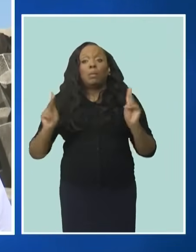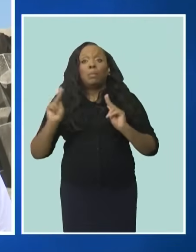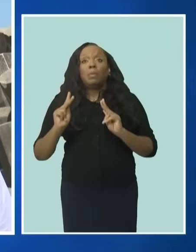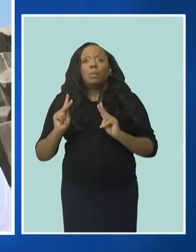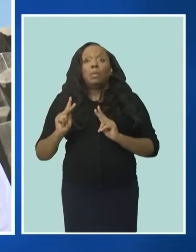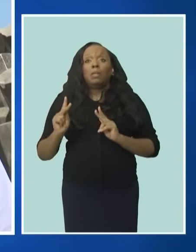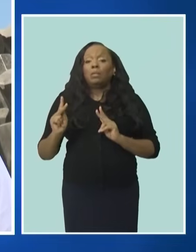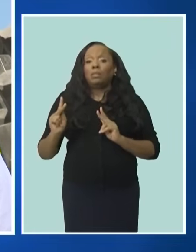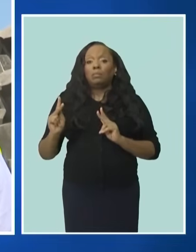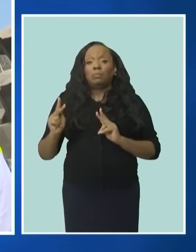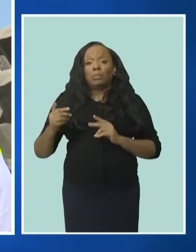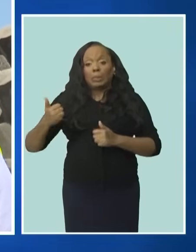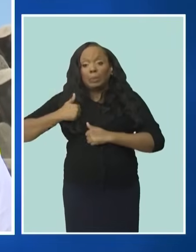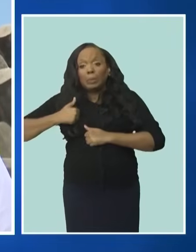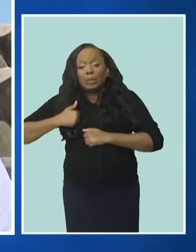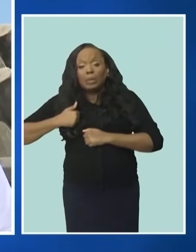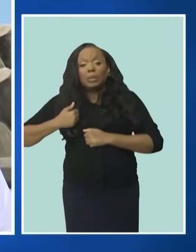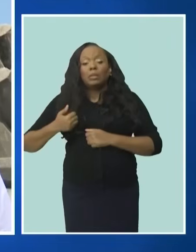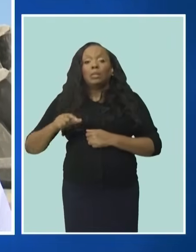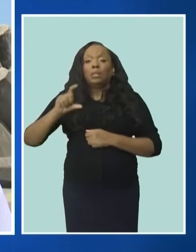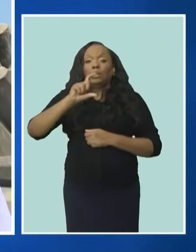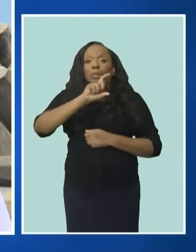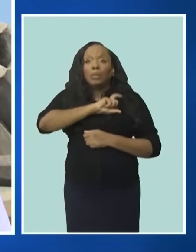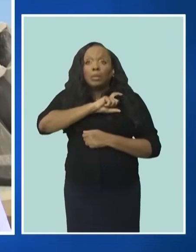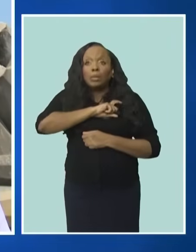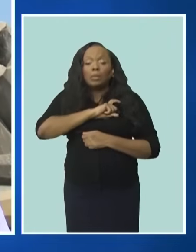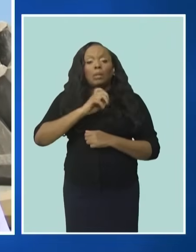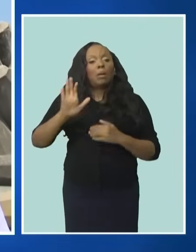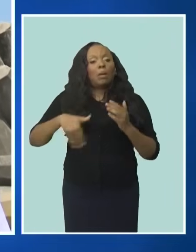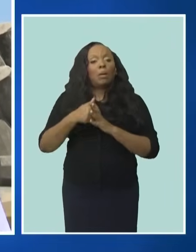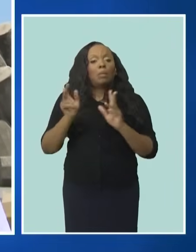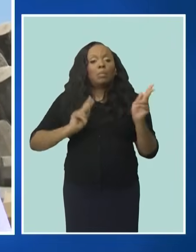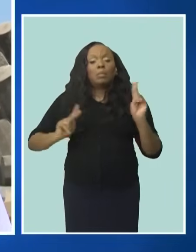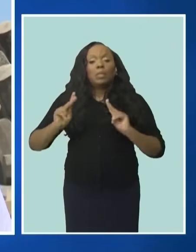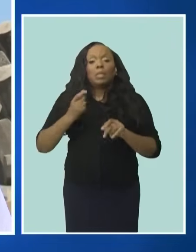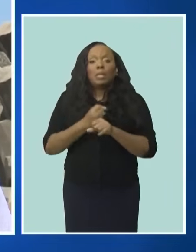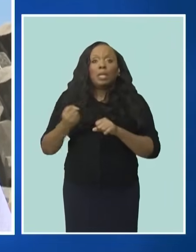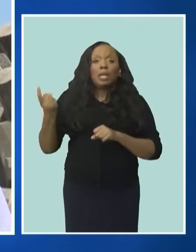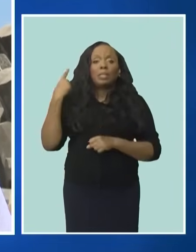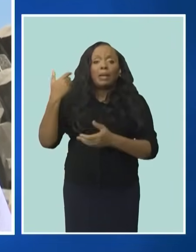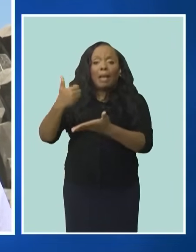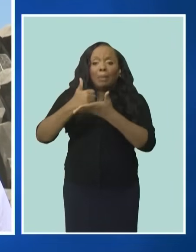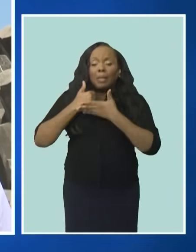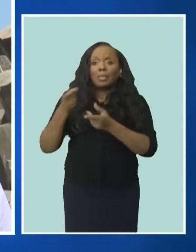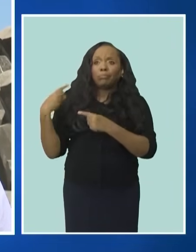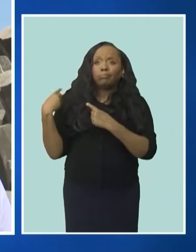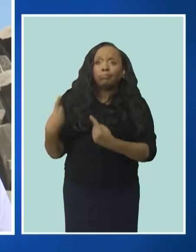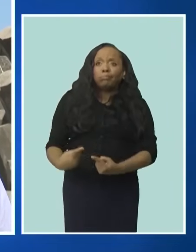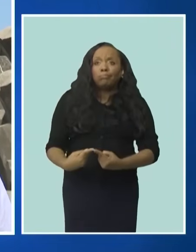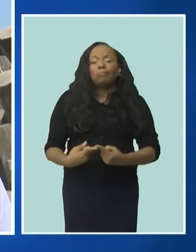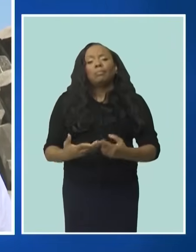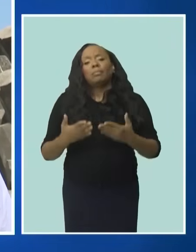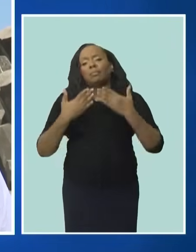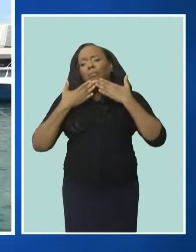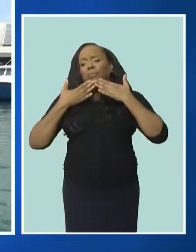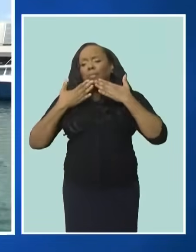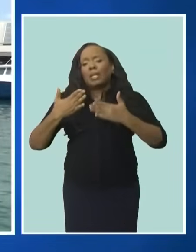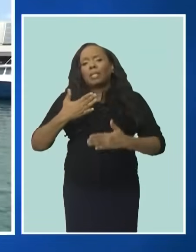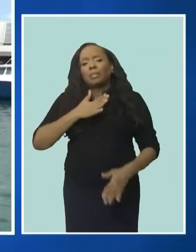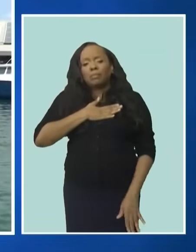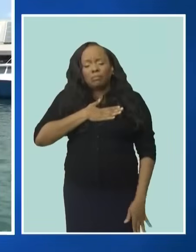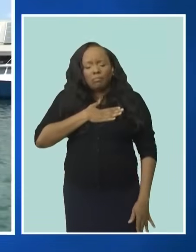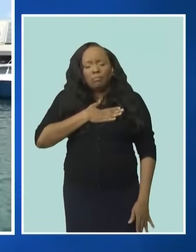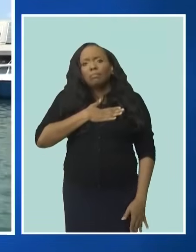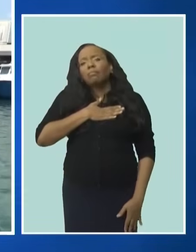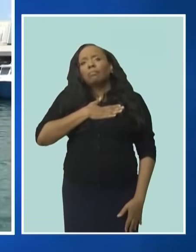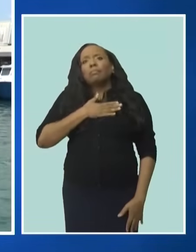the soldiers, the police, whoever assisted last year on behalf of the fisher folk. We sincerely thank them. While